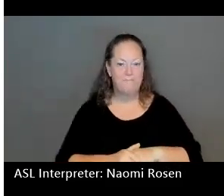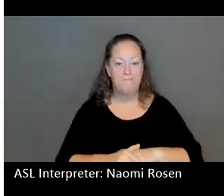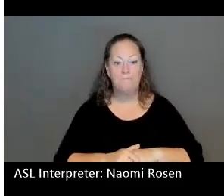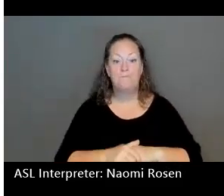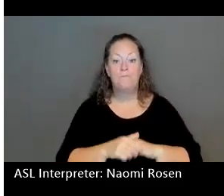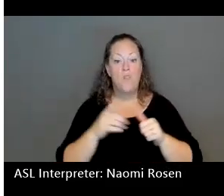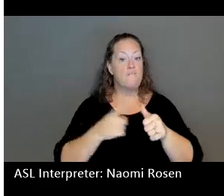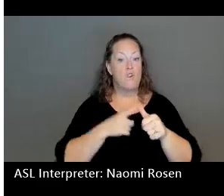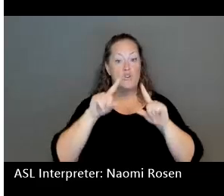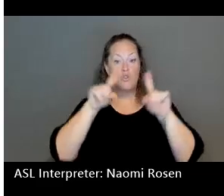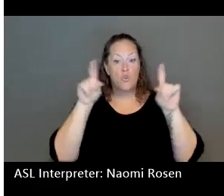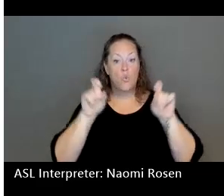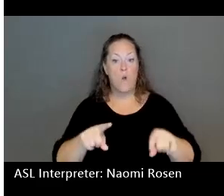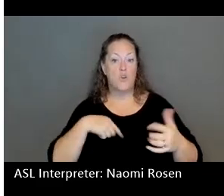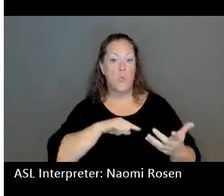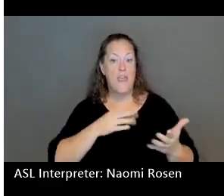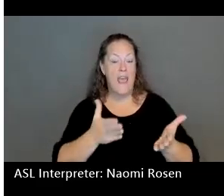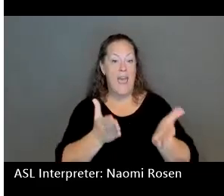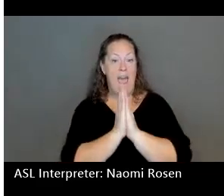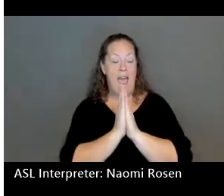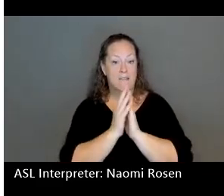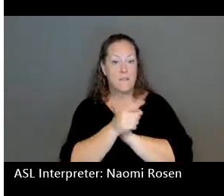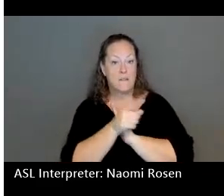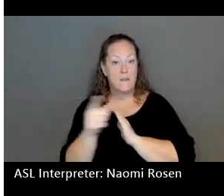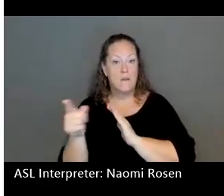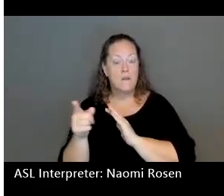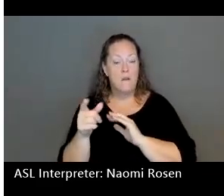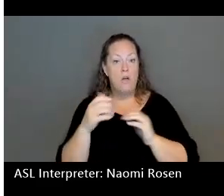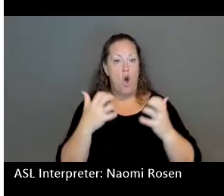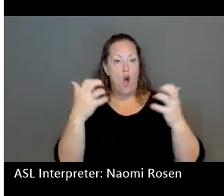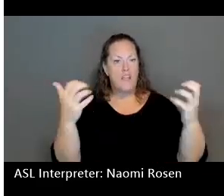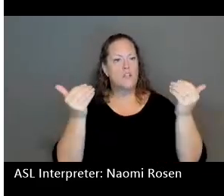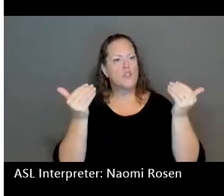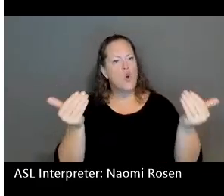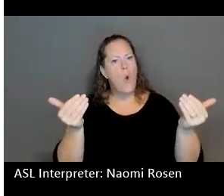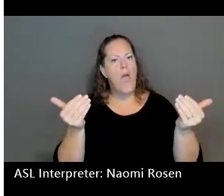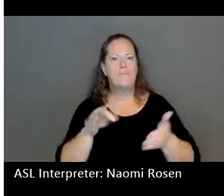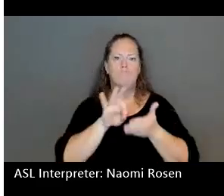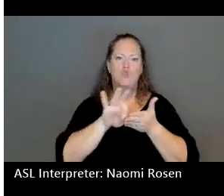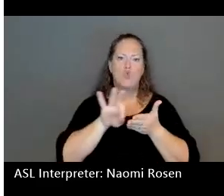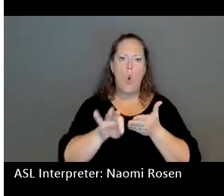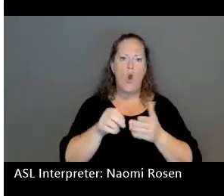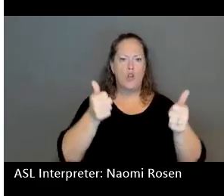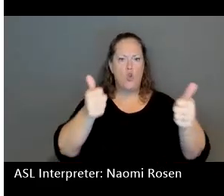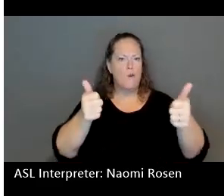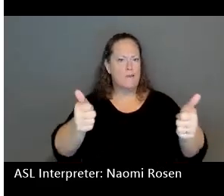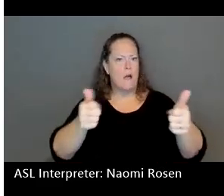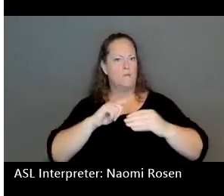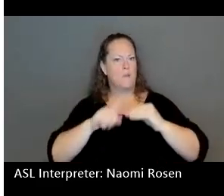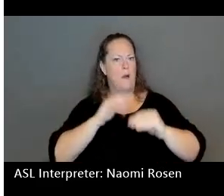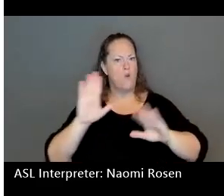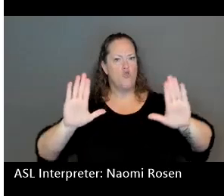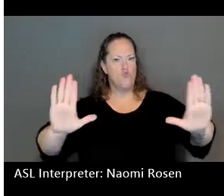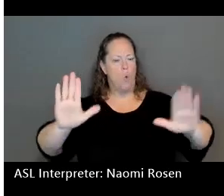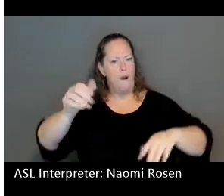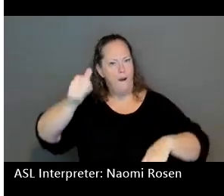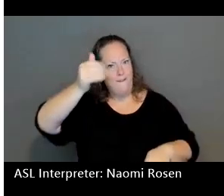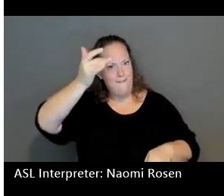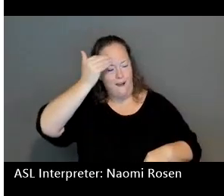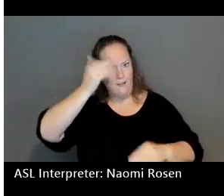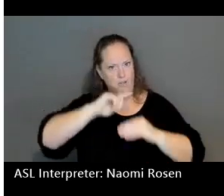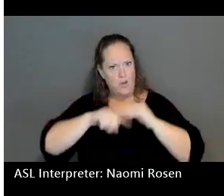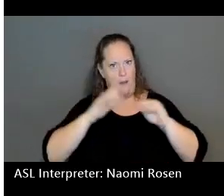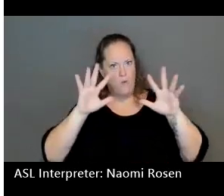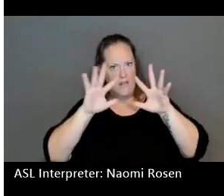we asked the audience to rate themselves on their knowledge about climate change and